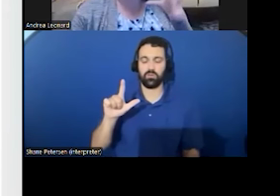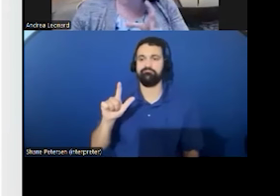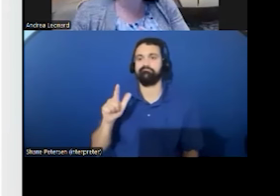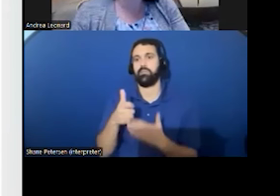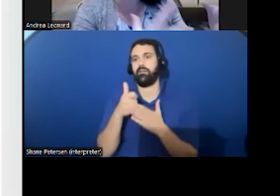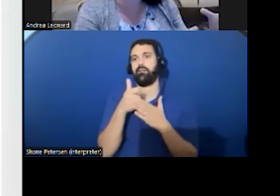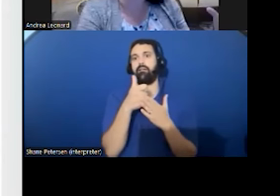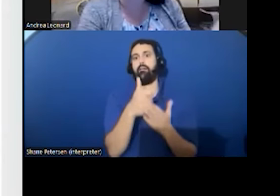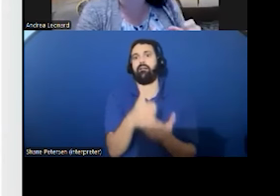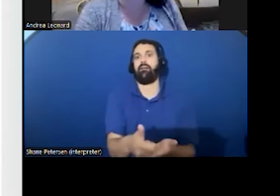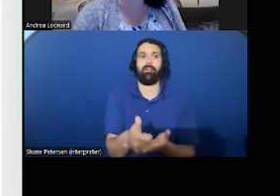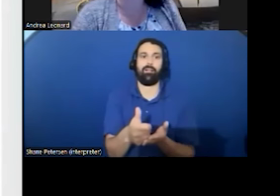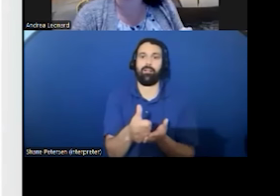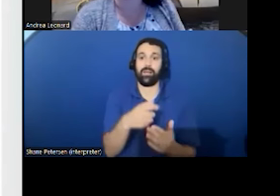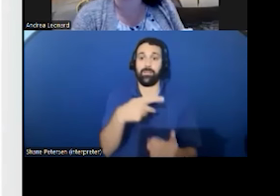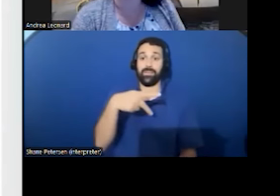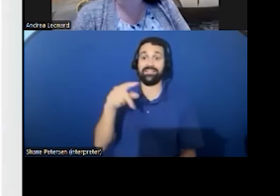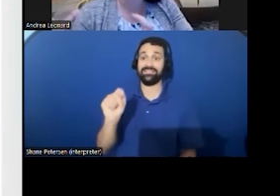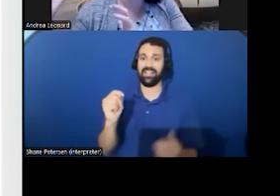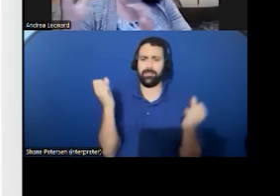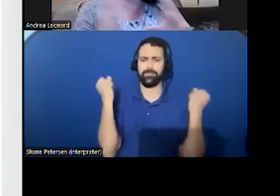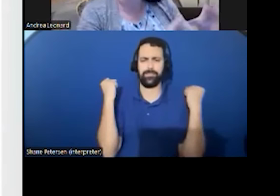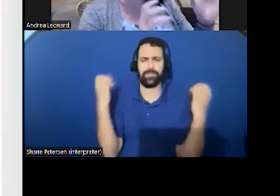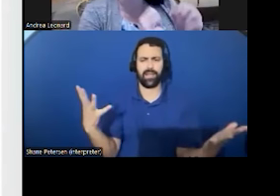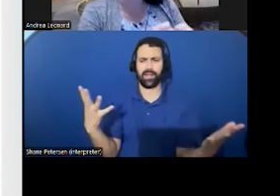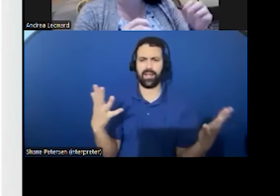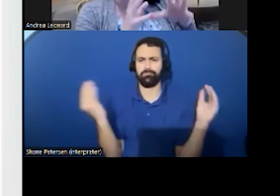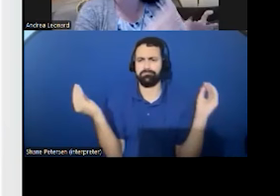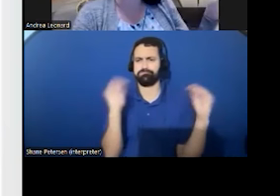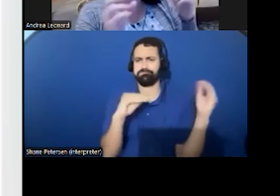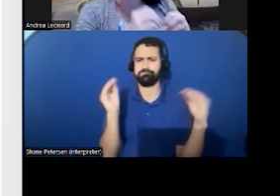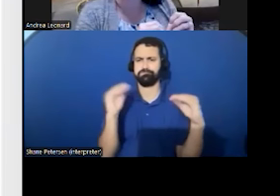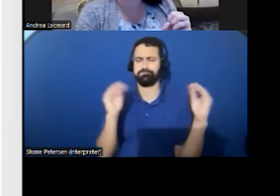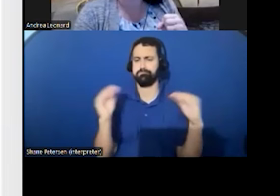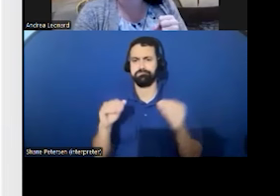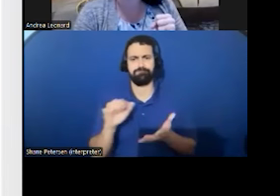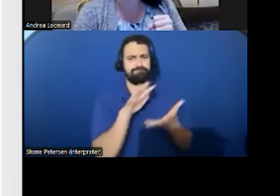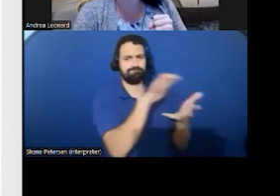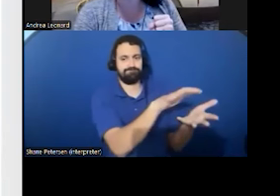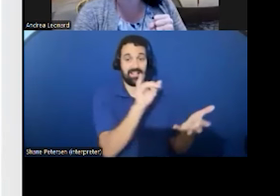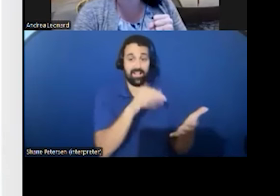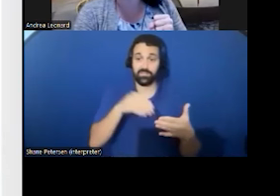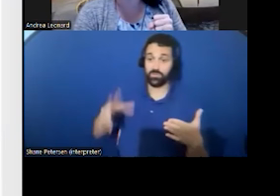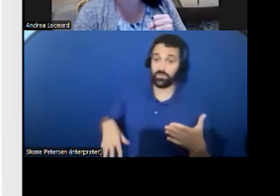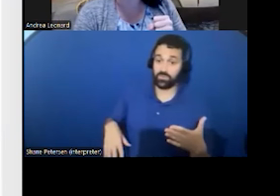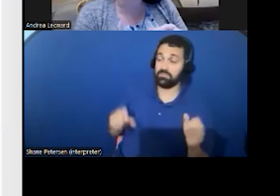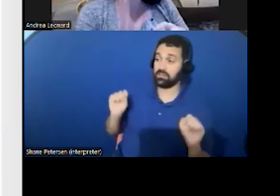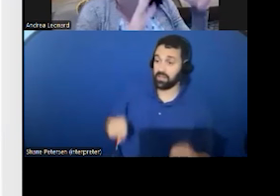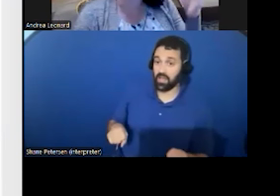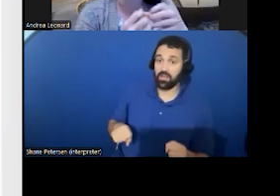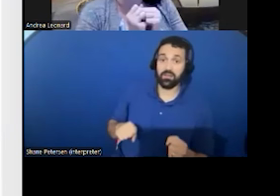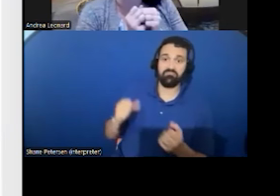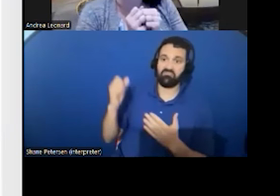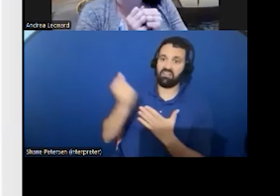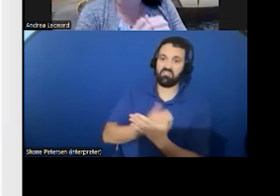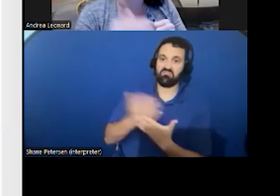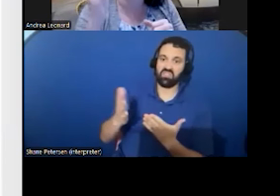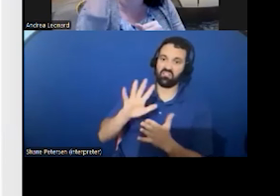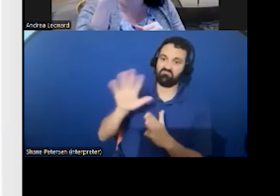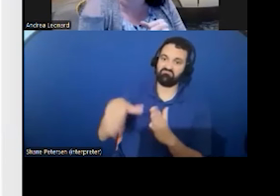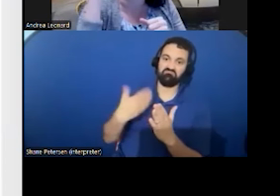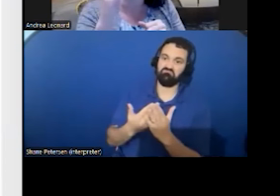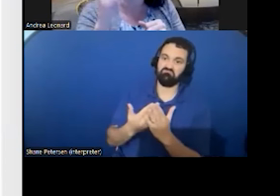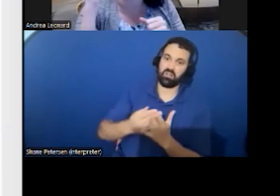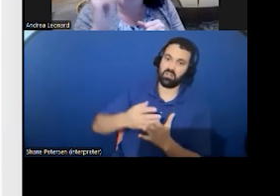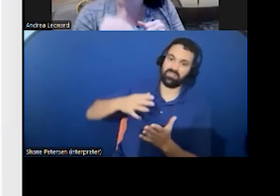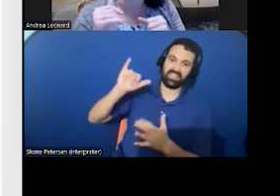a bunch of PowerPoint files, for example, to a student all in one go. And the student can even download the entire folder at once. They don't have